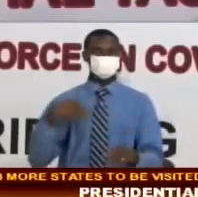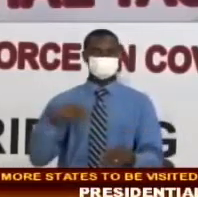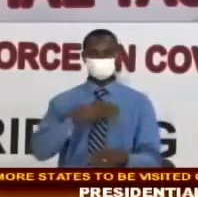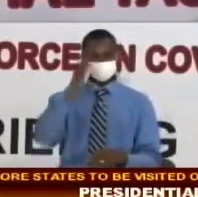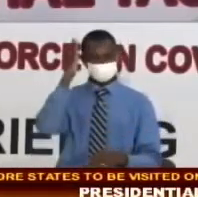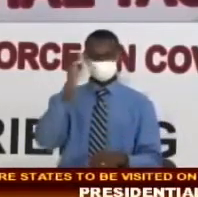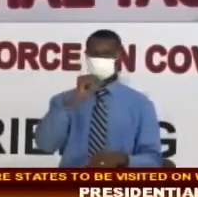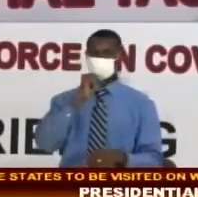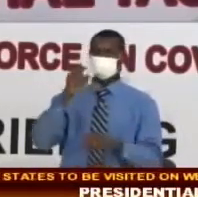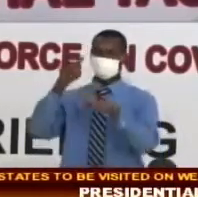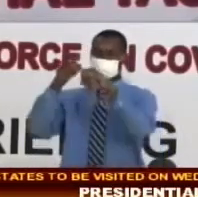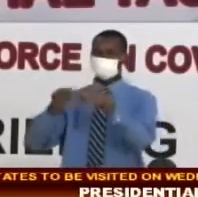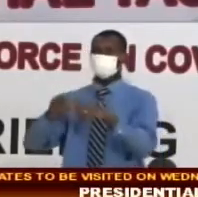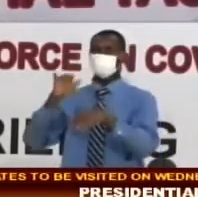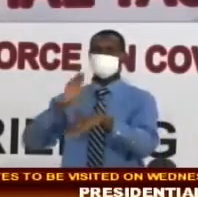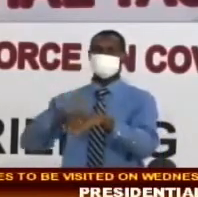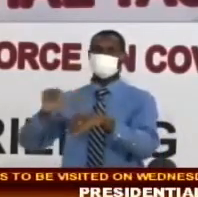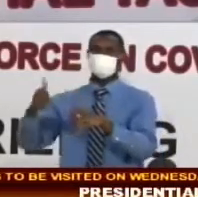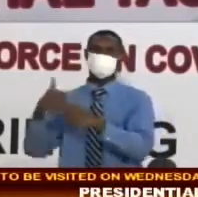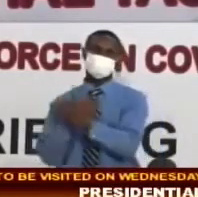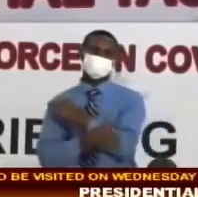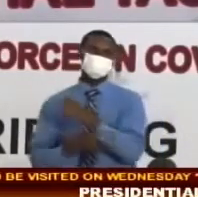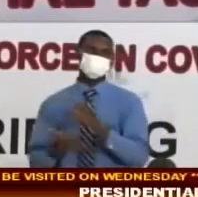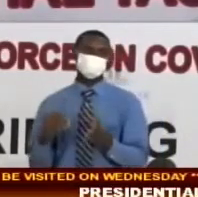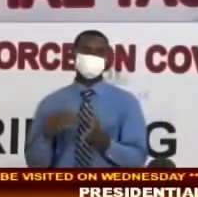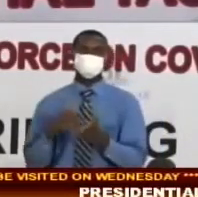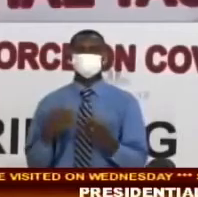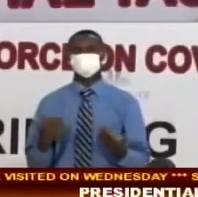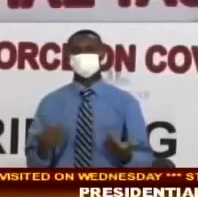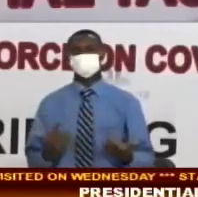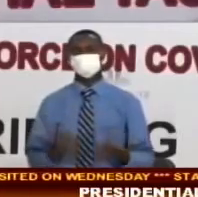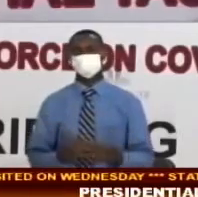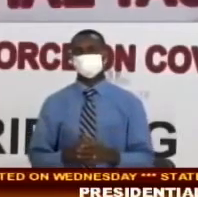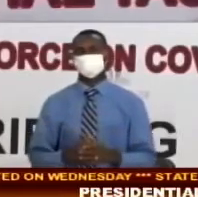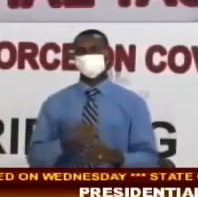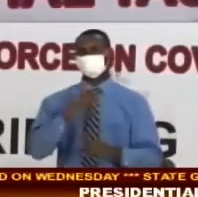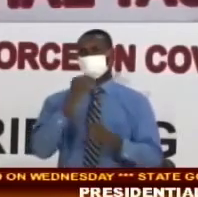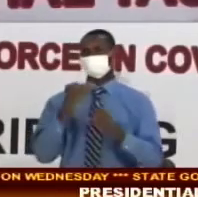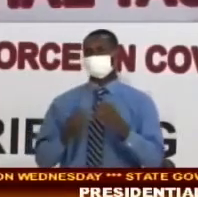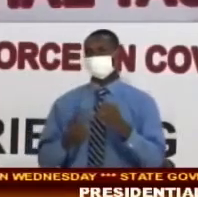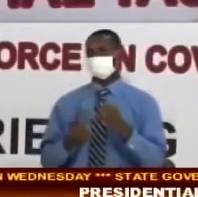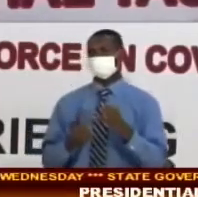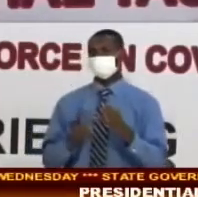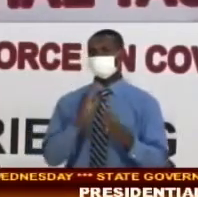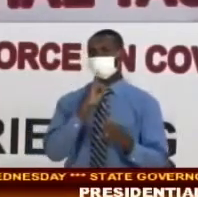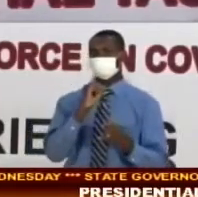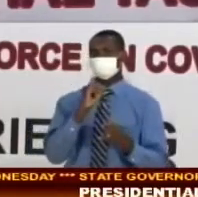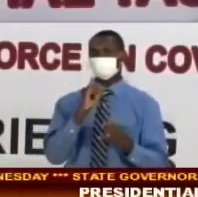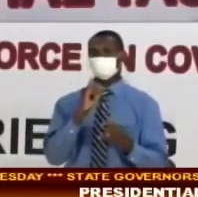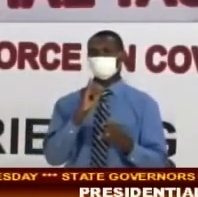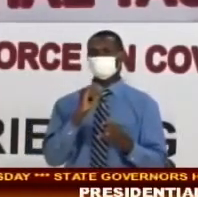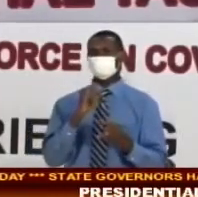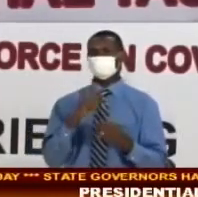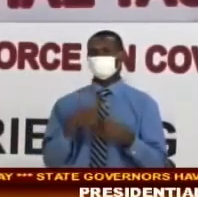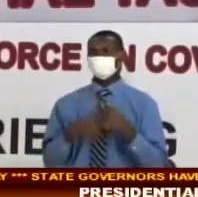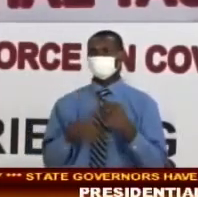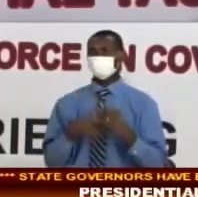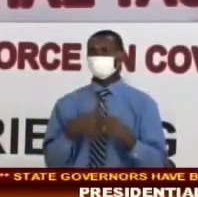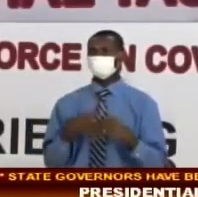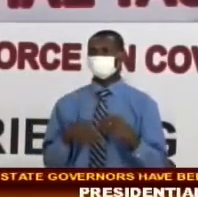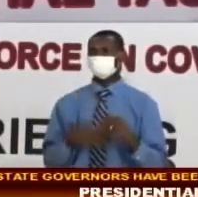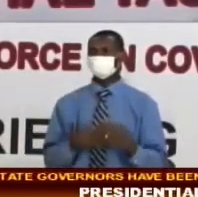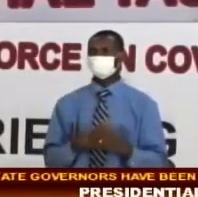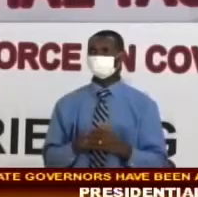itself for the production of these items. The last is the issue about drugs, which